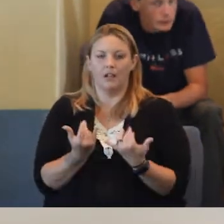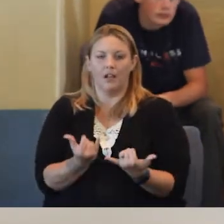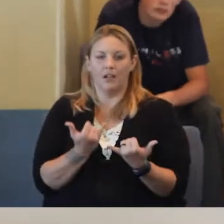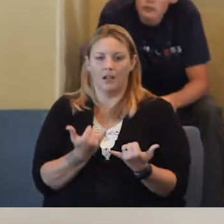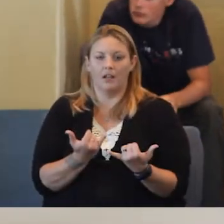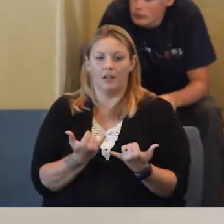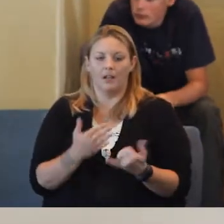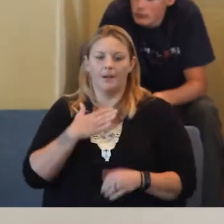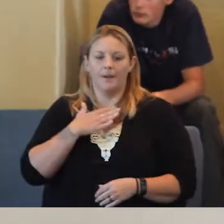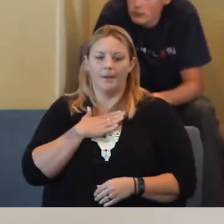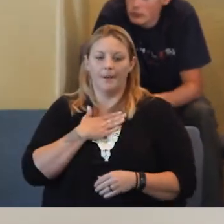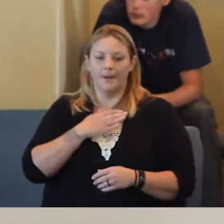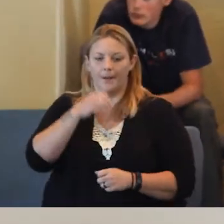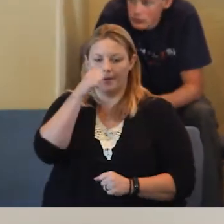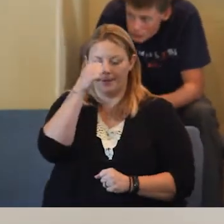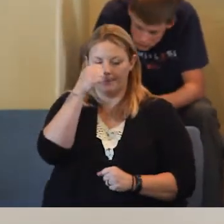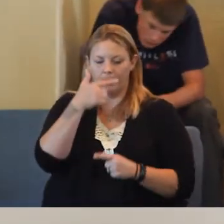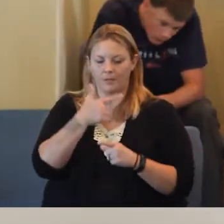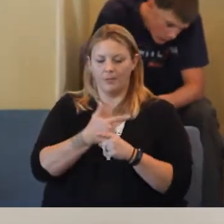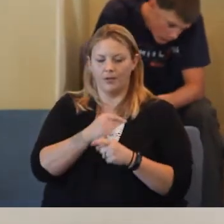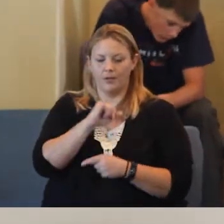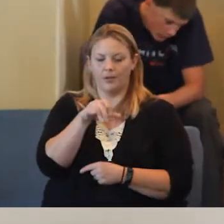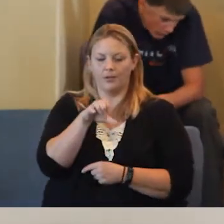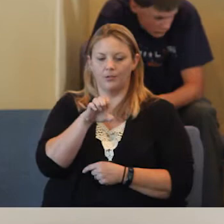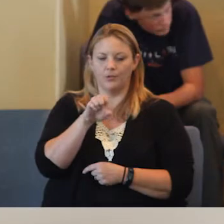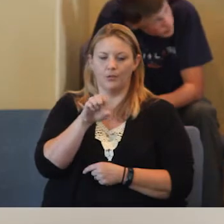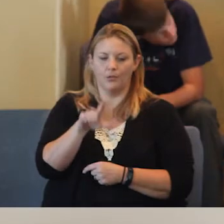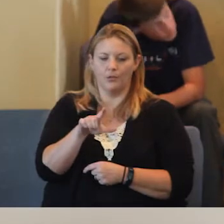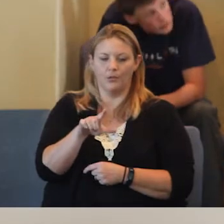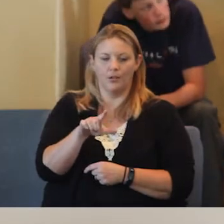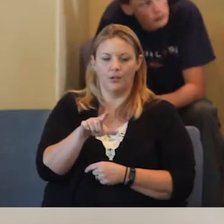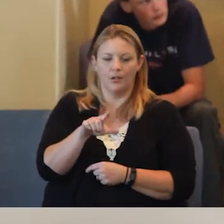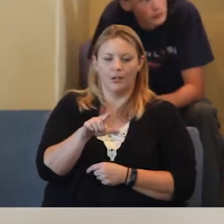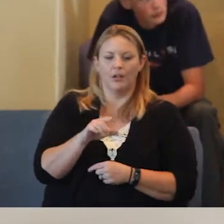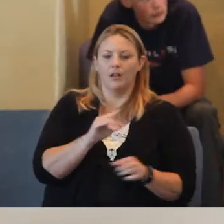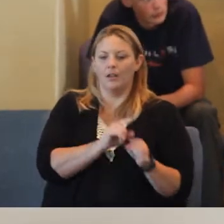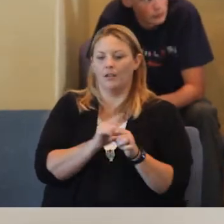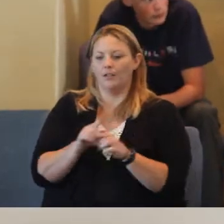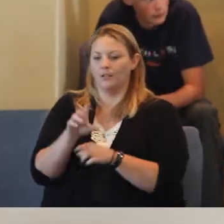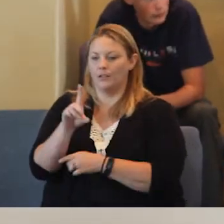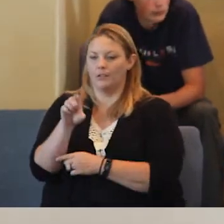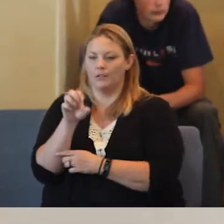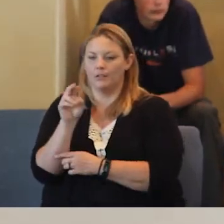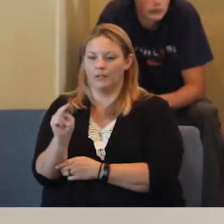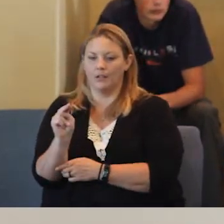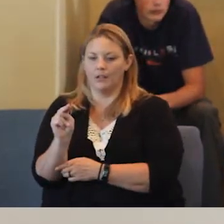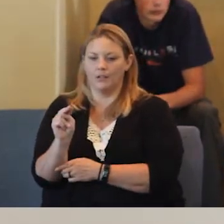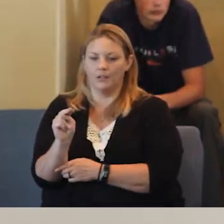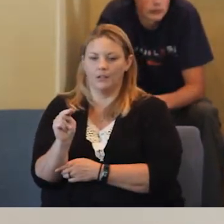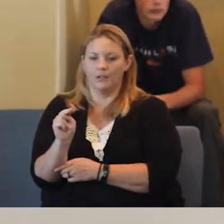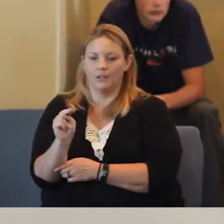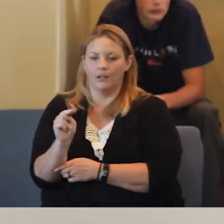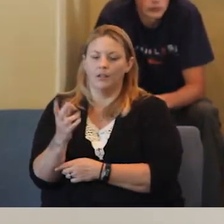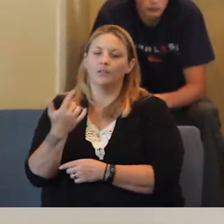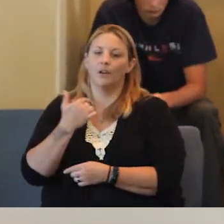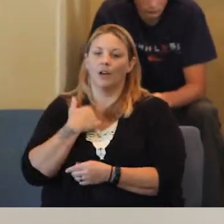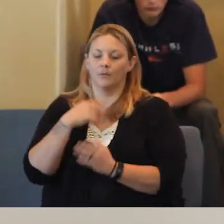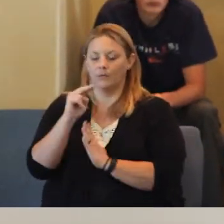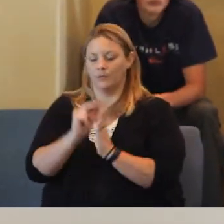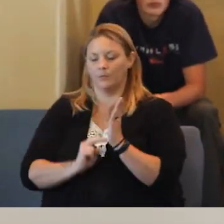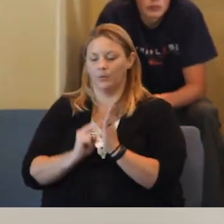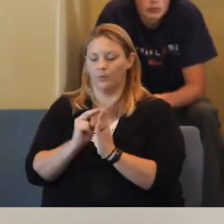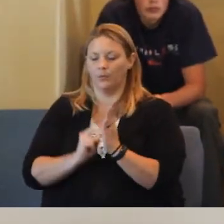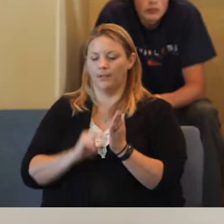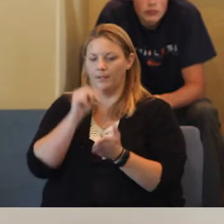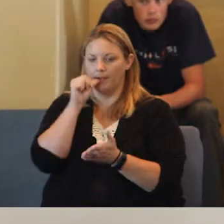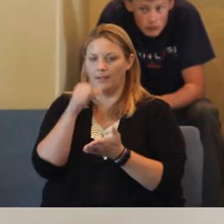There's several people that couldn't be with us today. My brother Joel that went on the trip, and Don Mortensen, Jessica